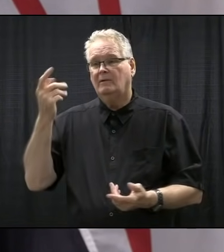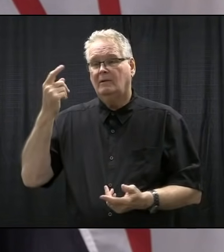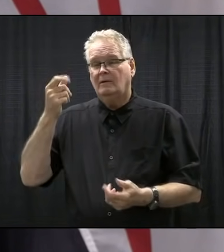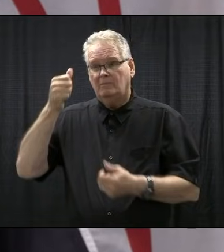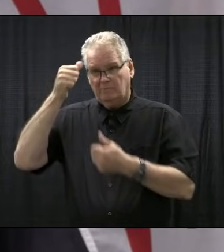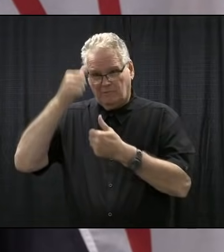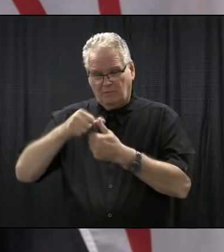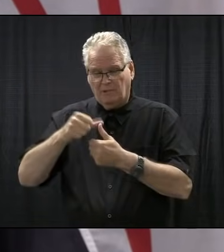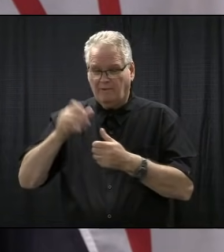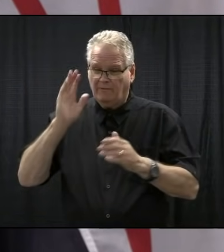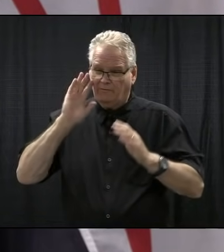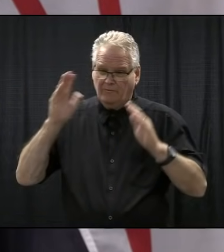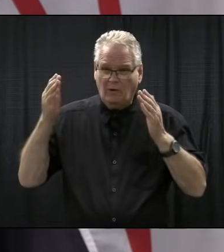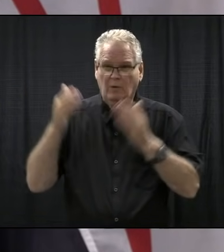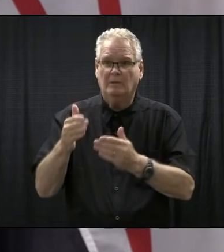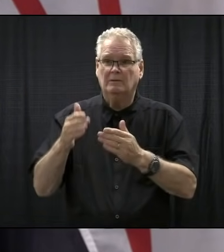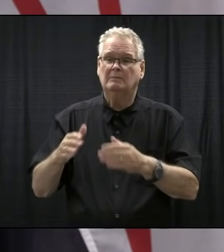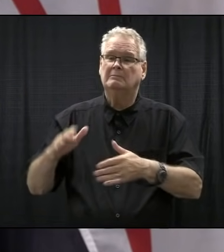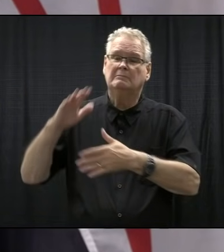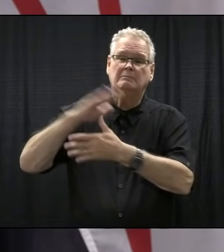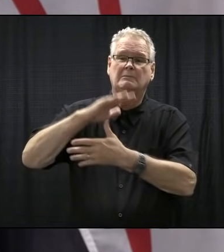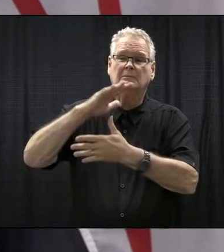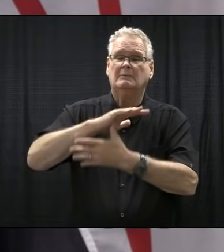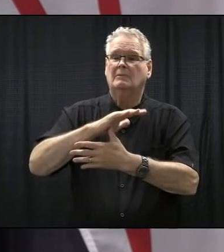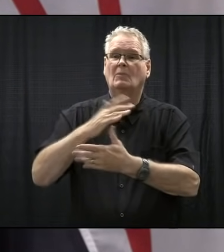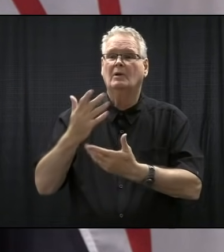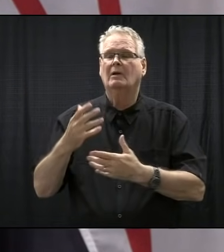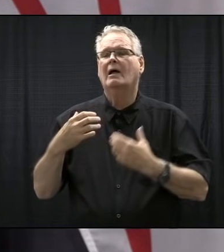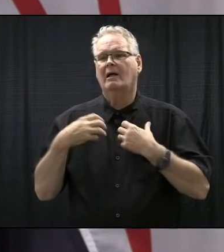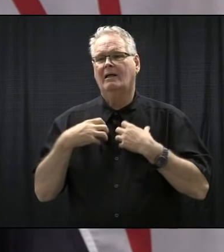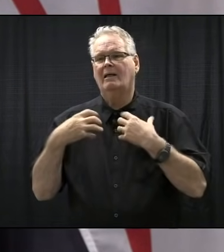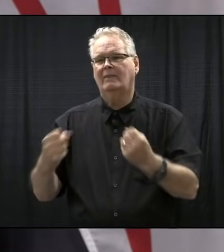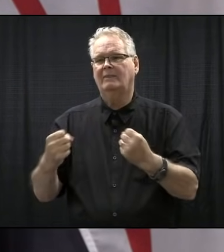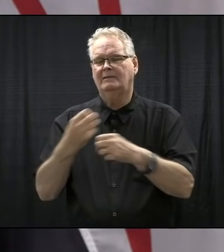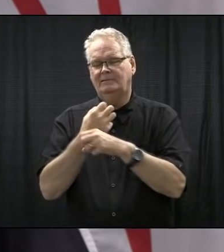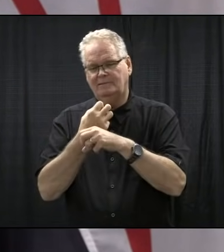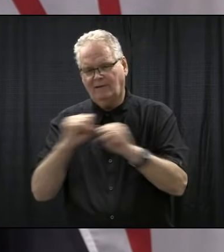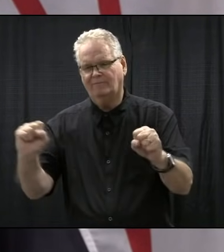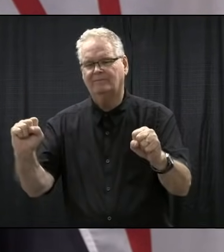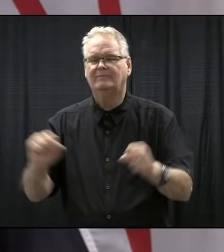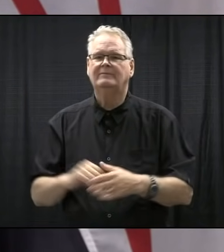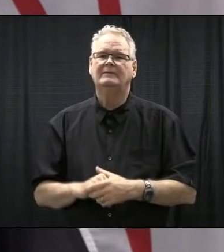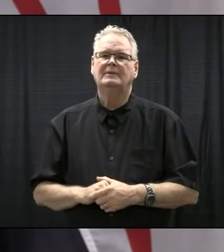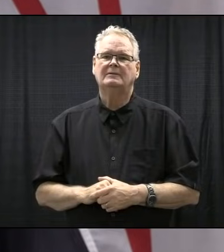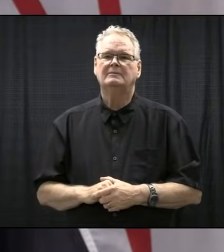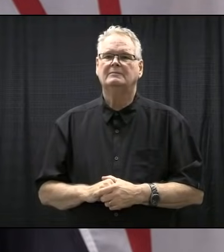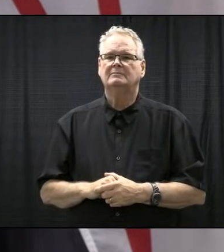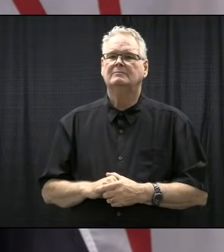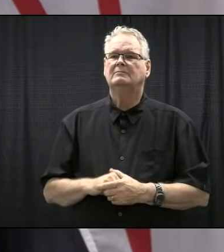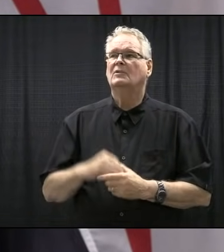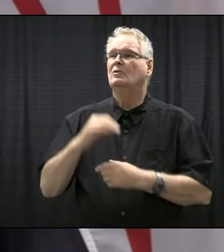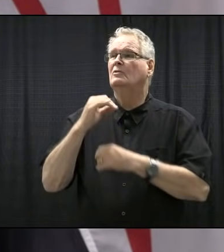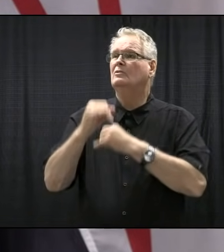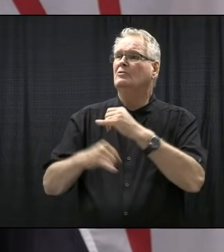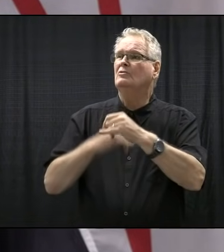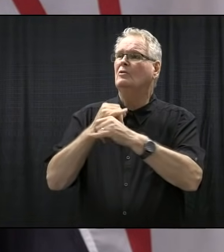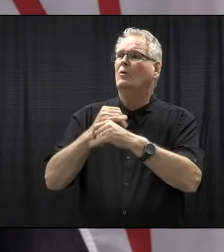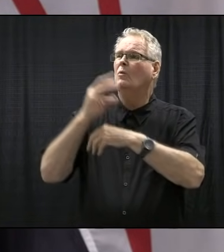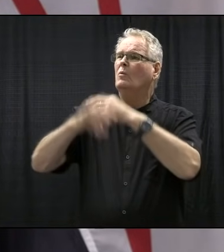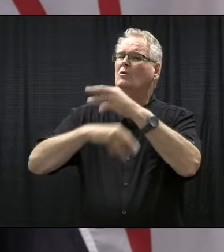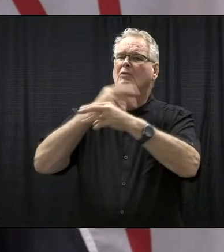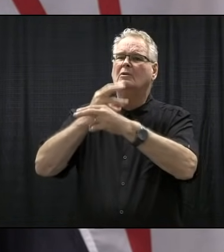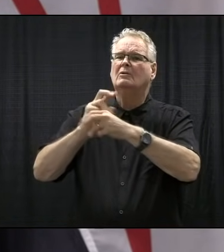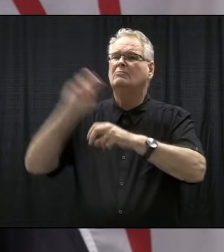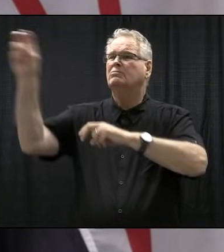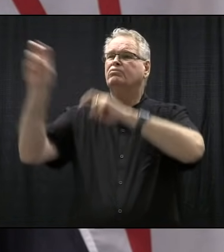days, and we need to give countries time to review the evidence and for international travel to be considered safe. We should also keep in mind how